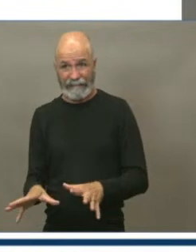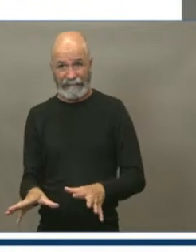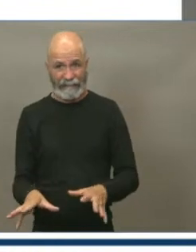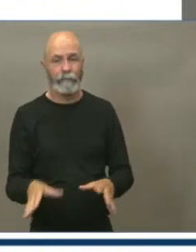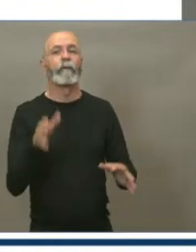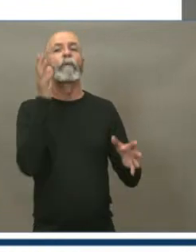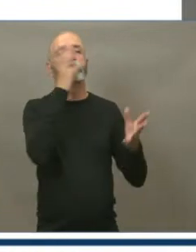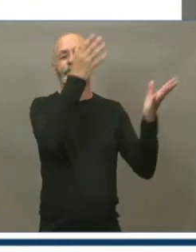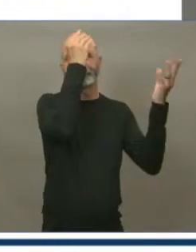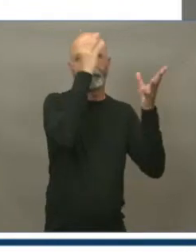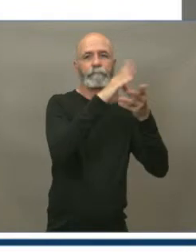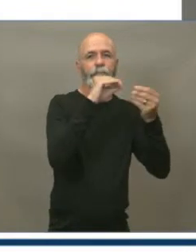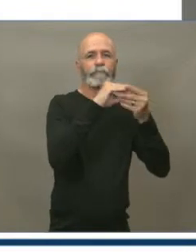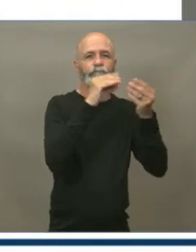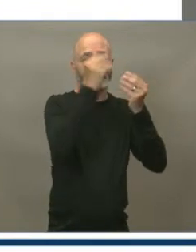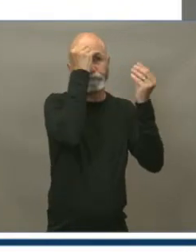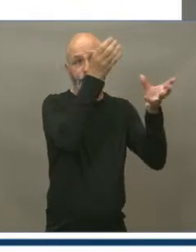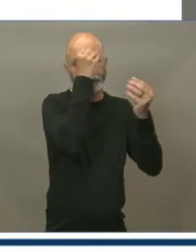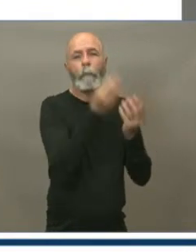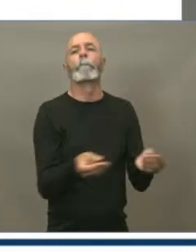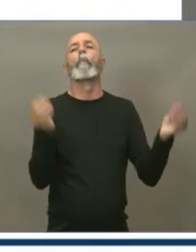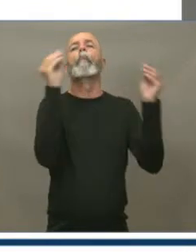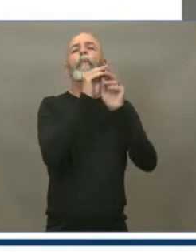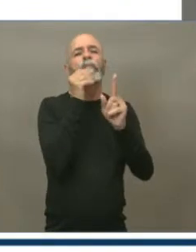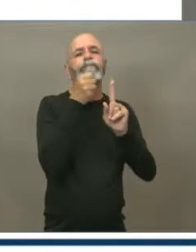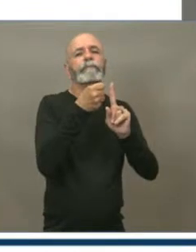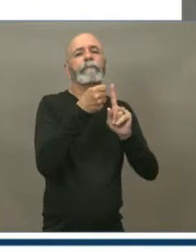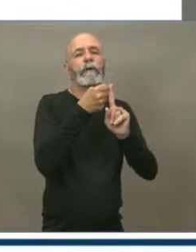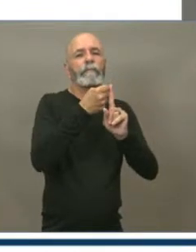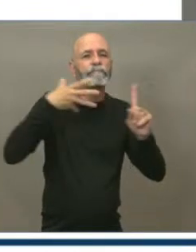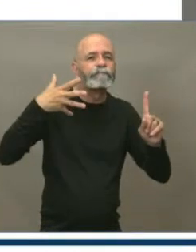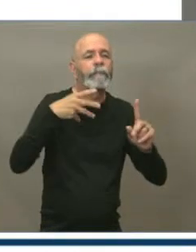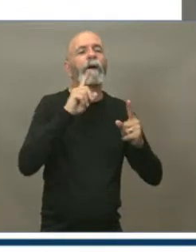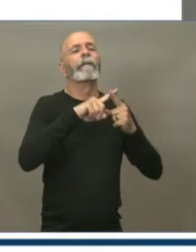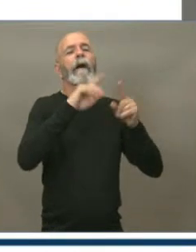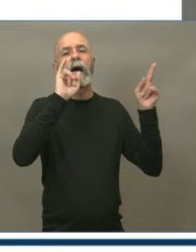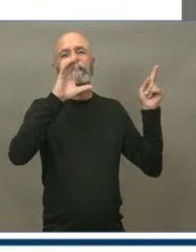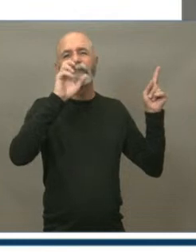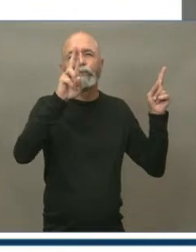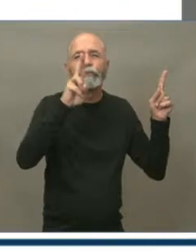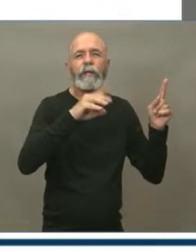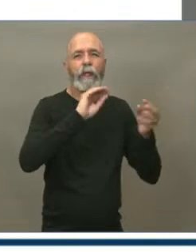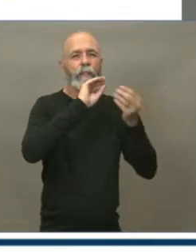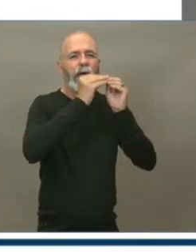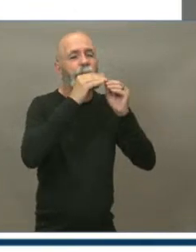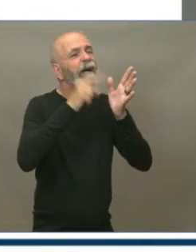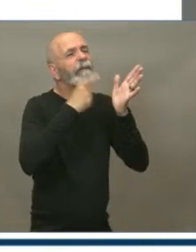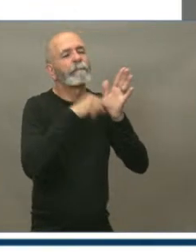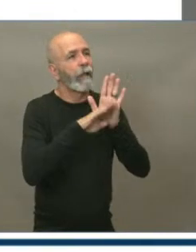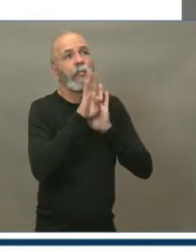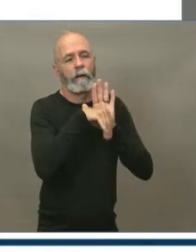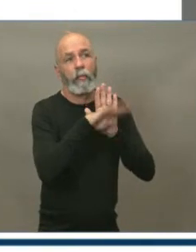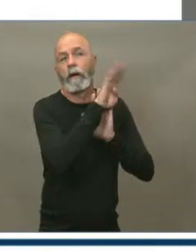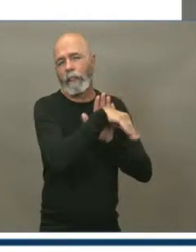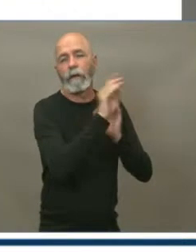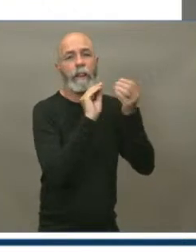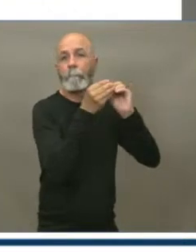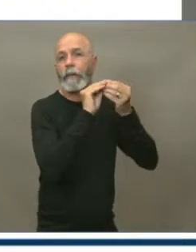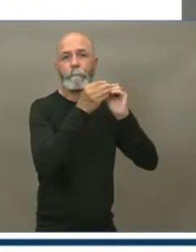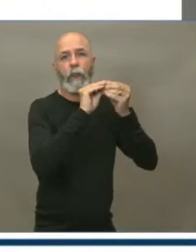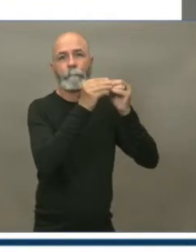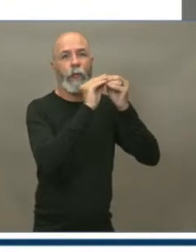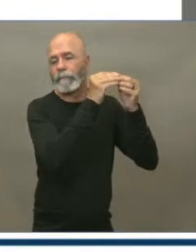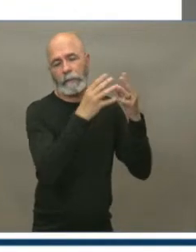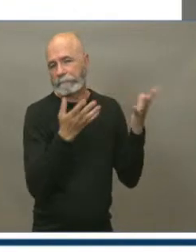much more detail on the ICU number. That does change fairly frequently. The general profile